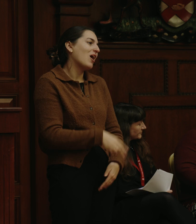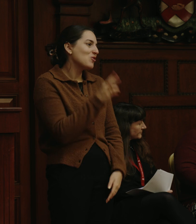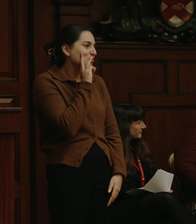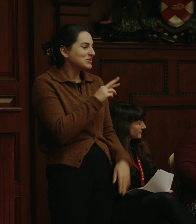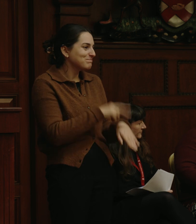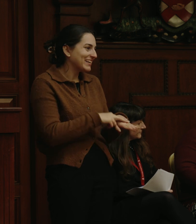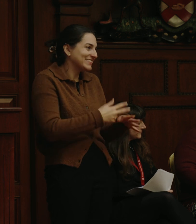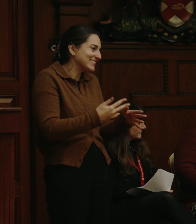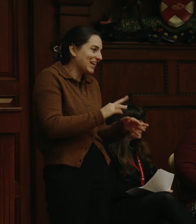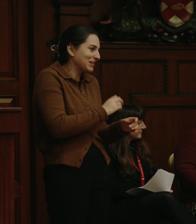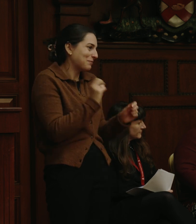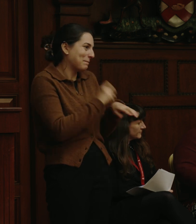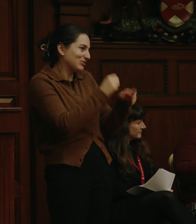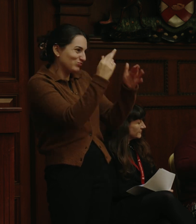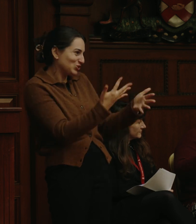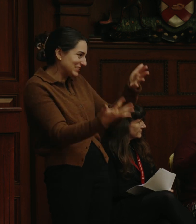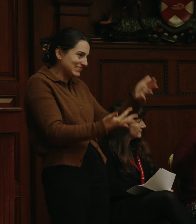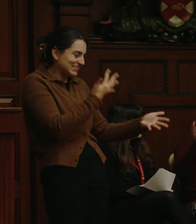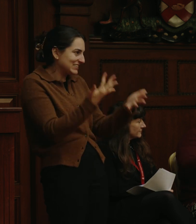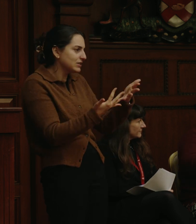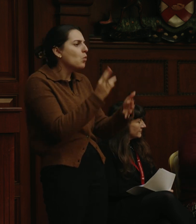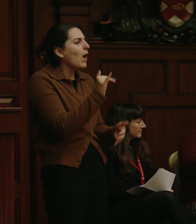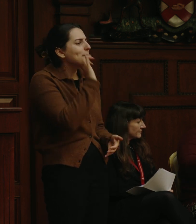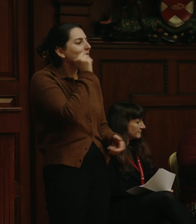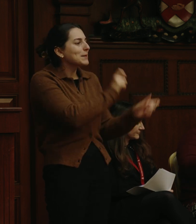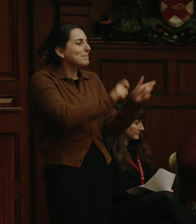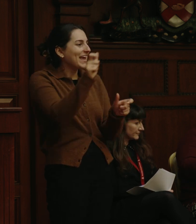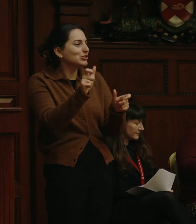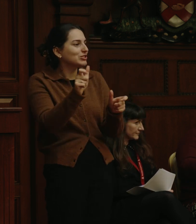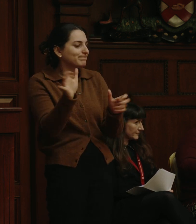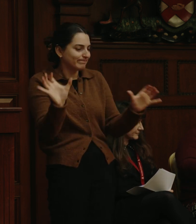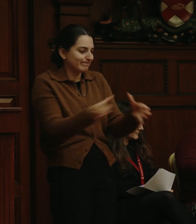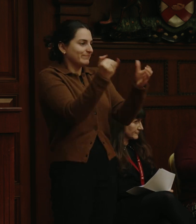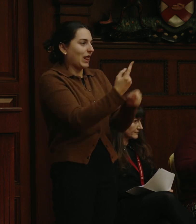they would be. And part of that could be that all the patients were put in as one